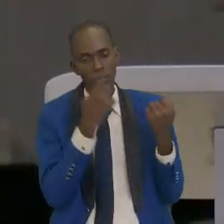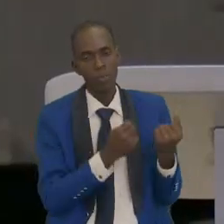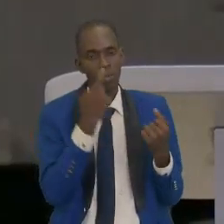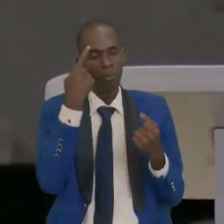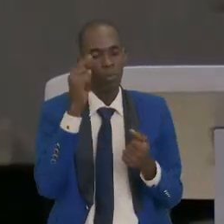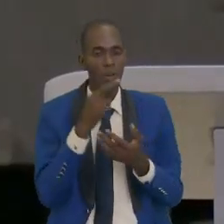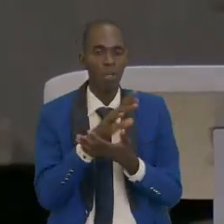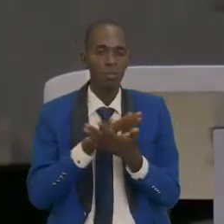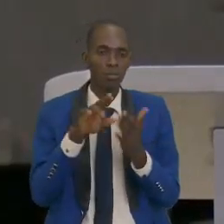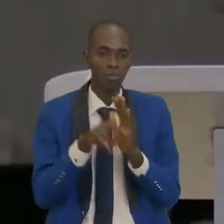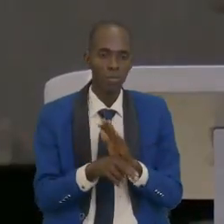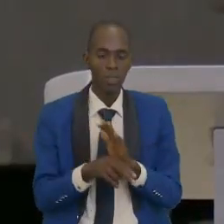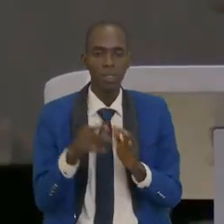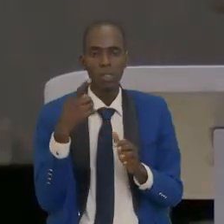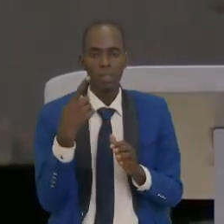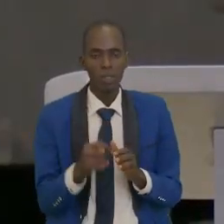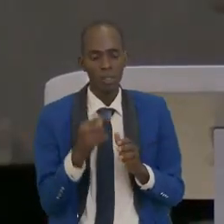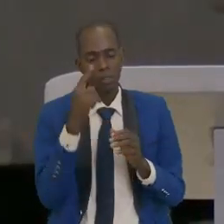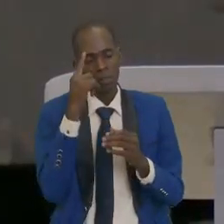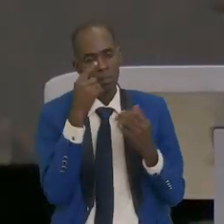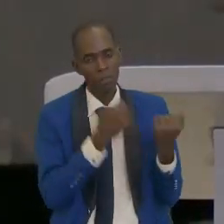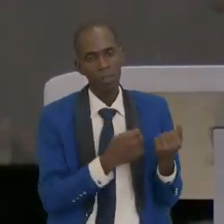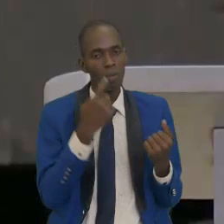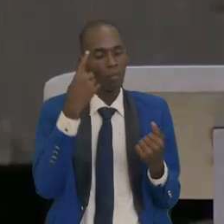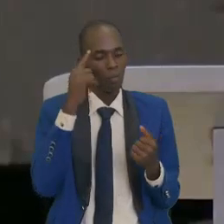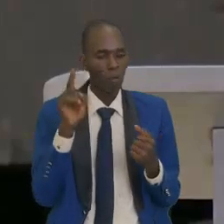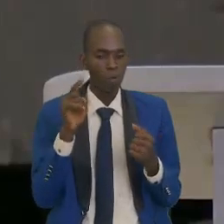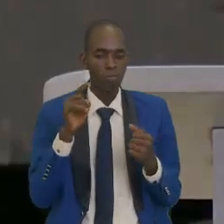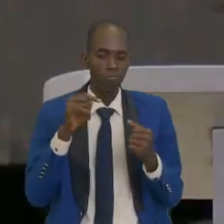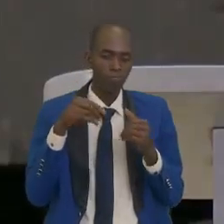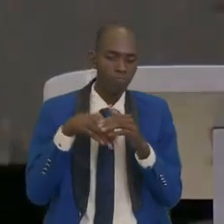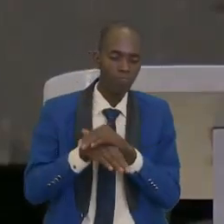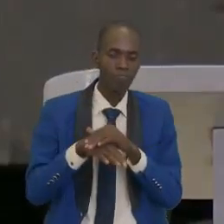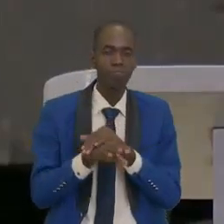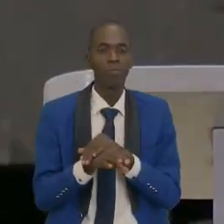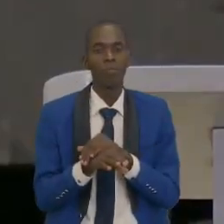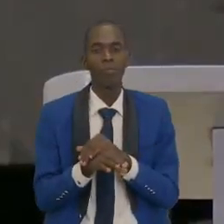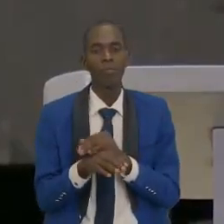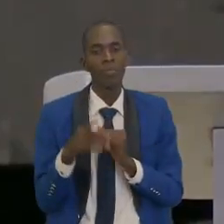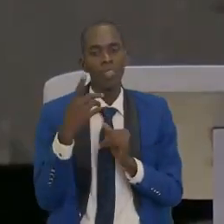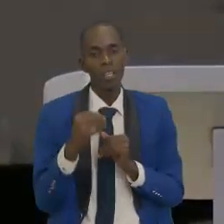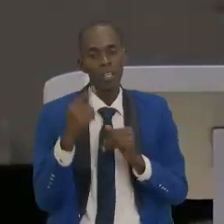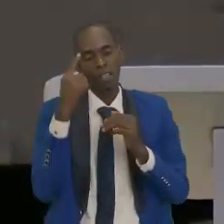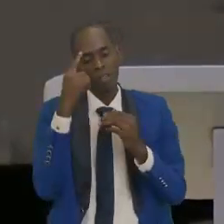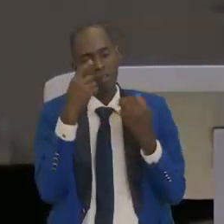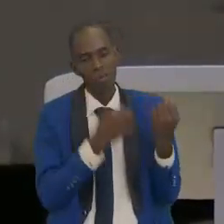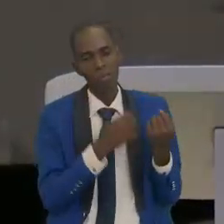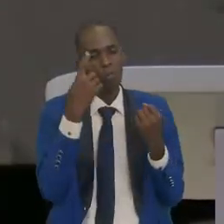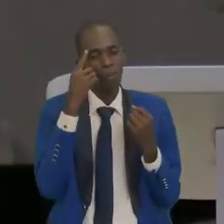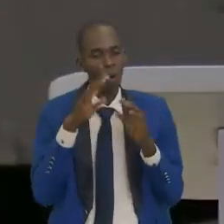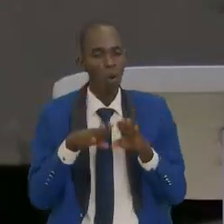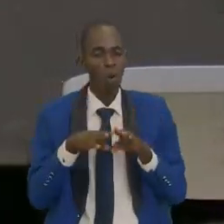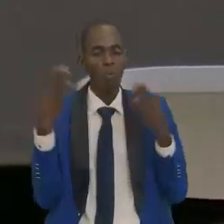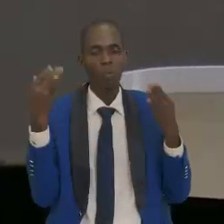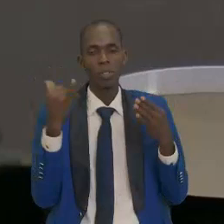the faithful penetration the faith for opening the windows of